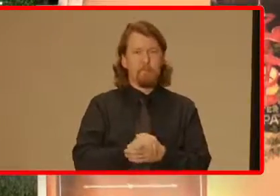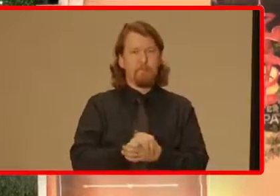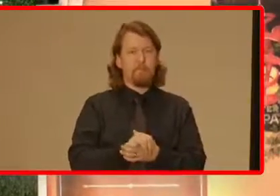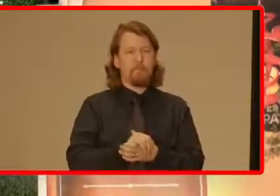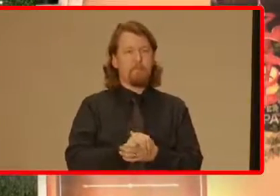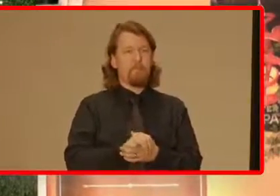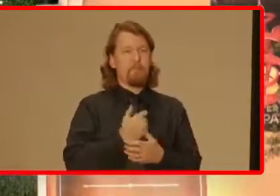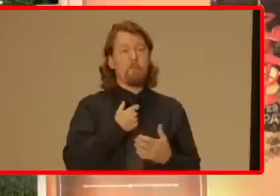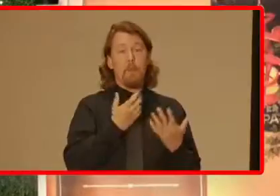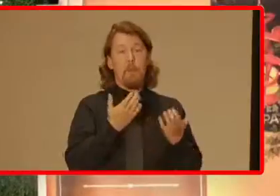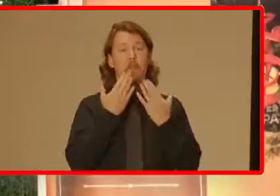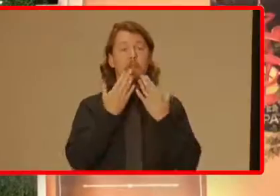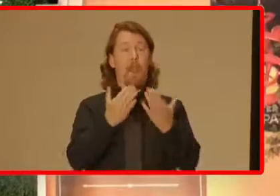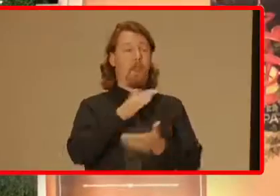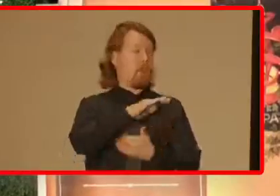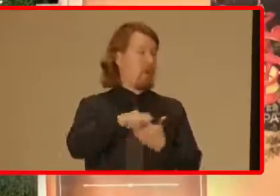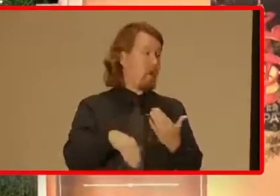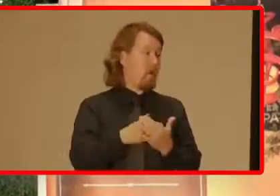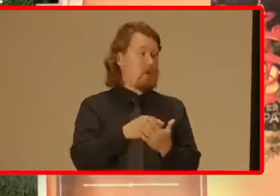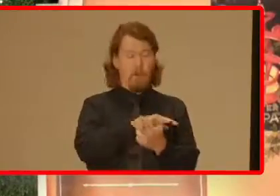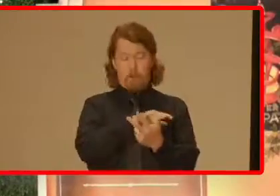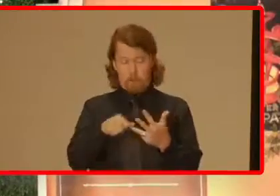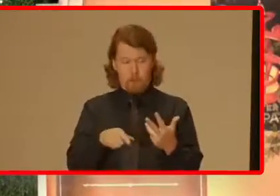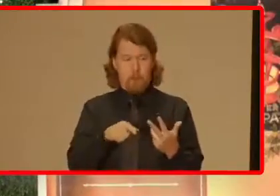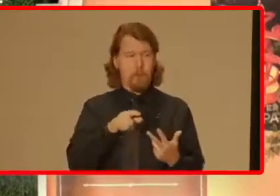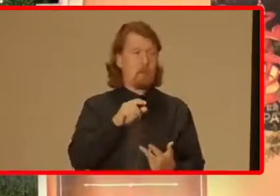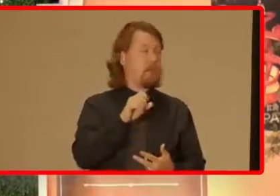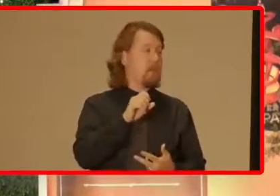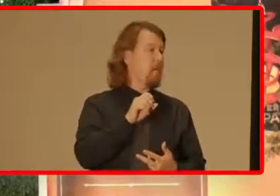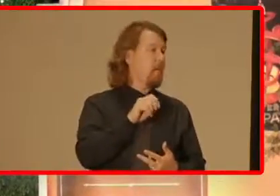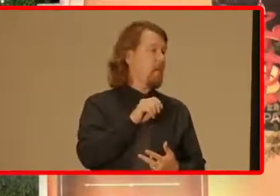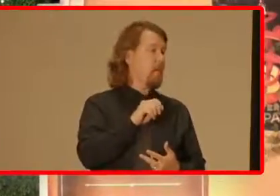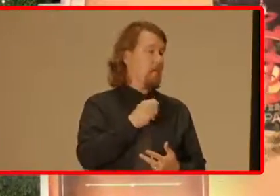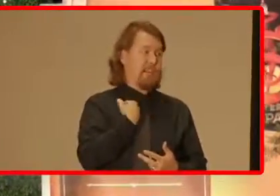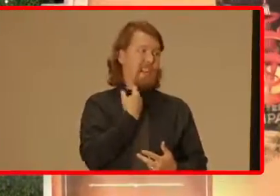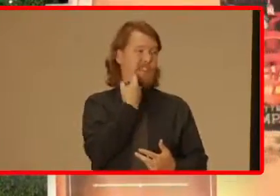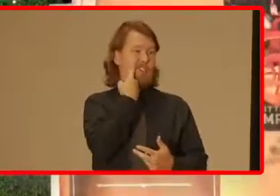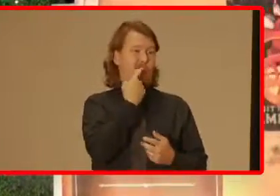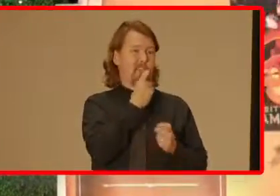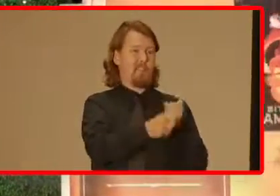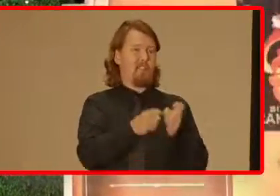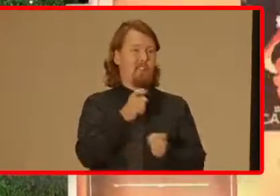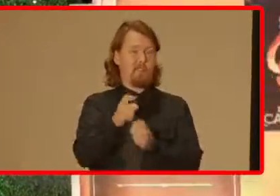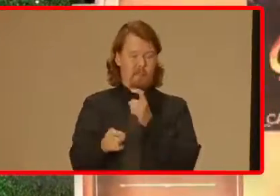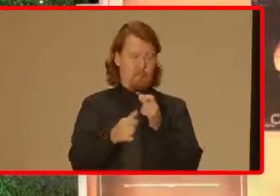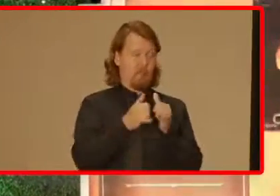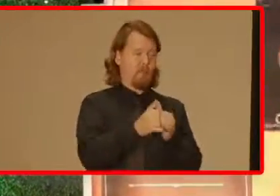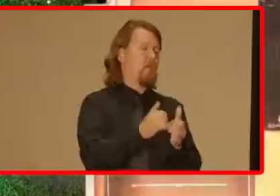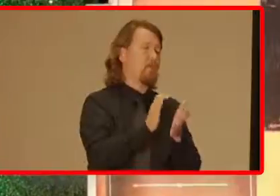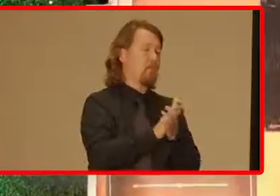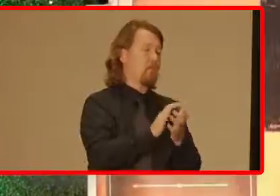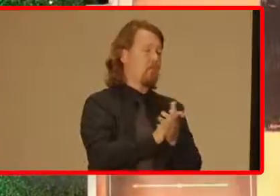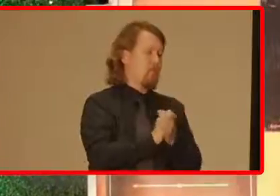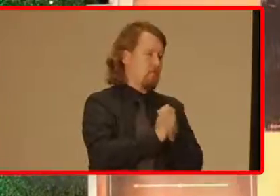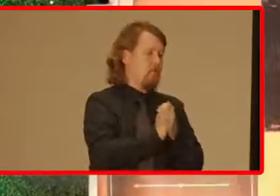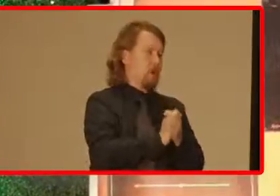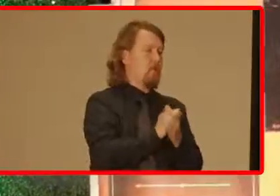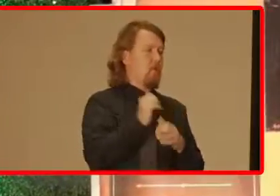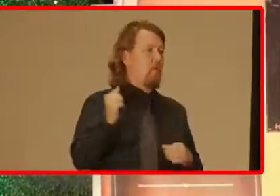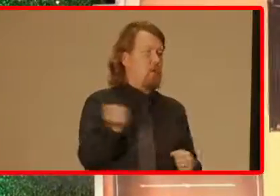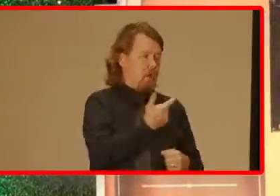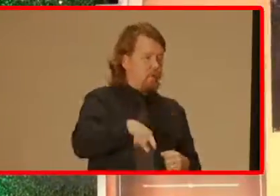I want to thank all three, Serena, Jesse, Patty. I congratulate you for your hard work. You're realizing your dreams. You're